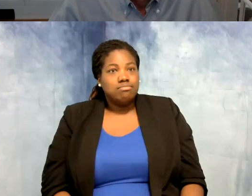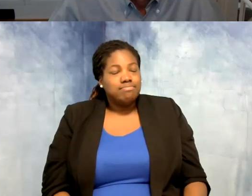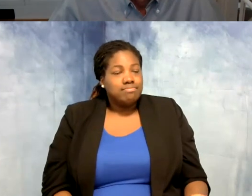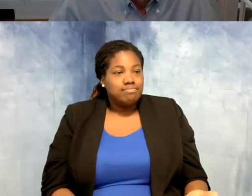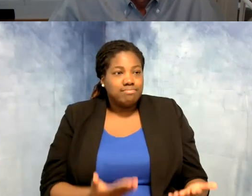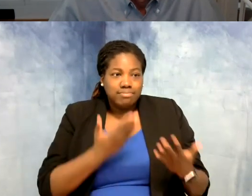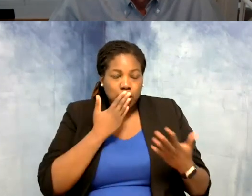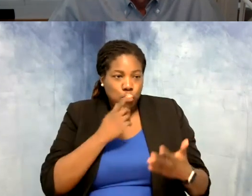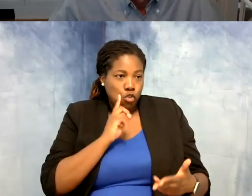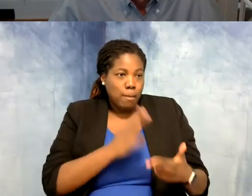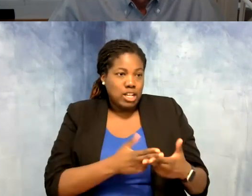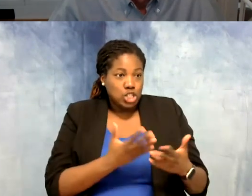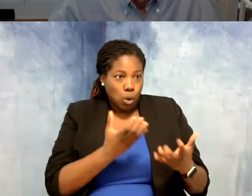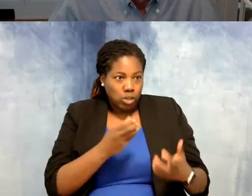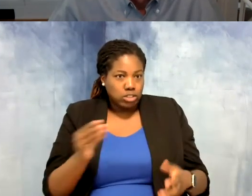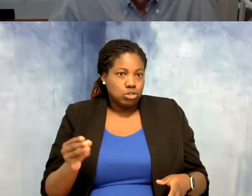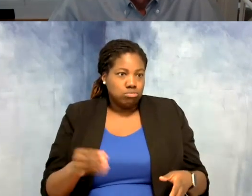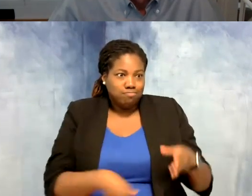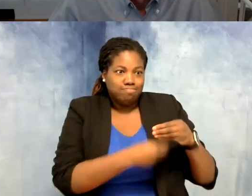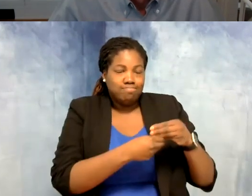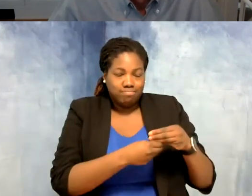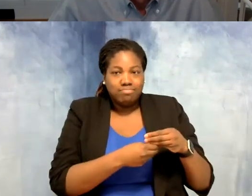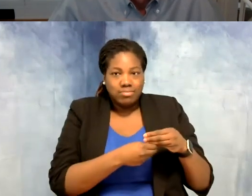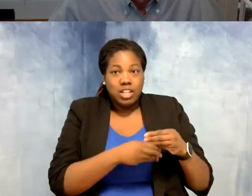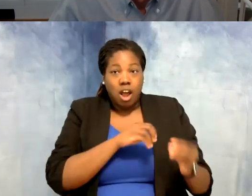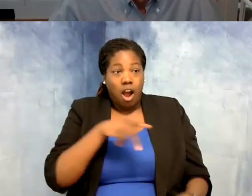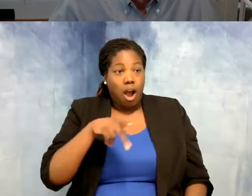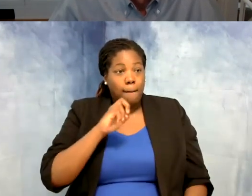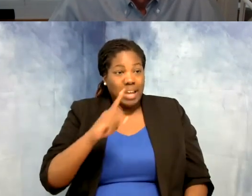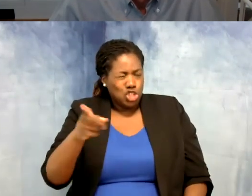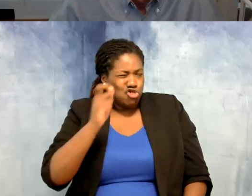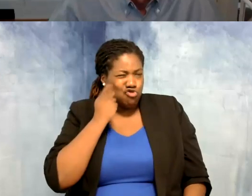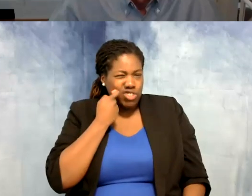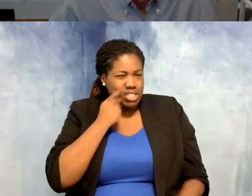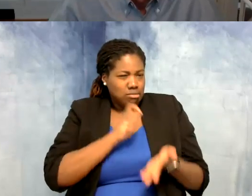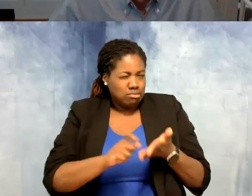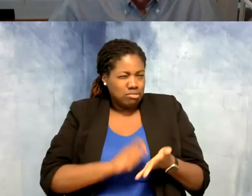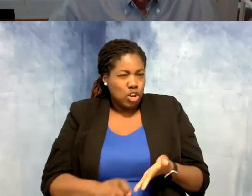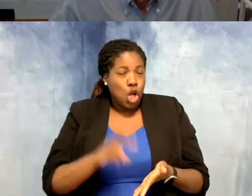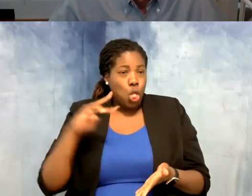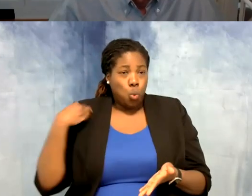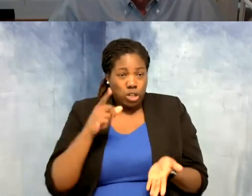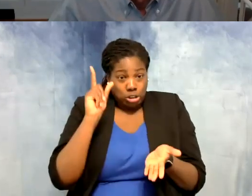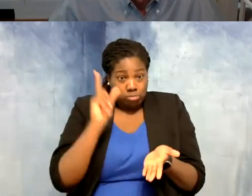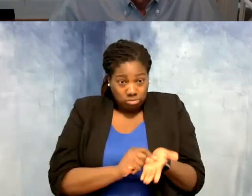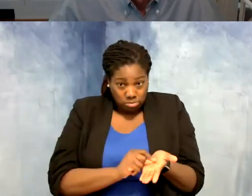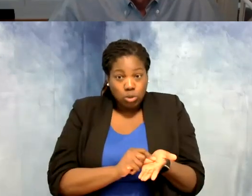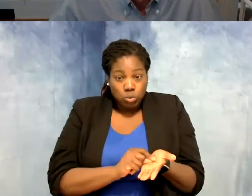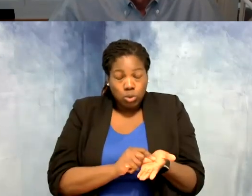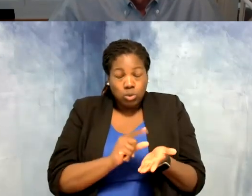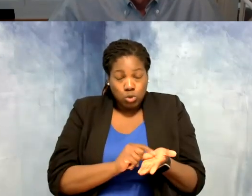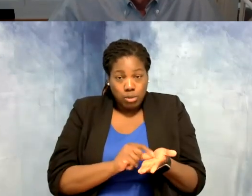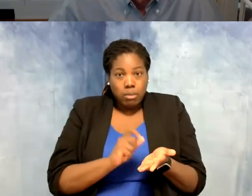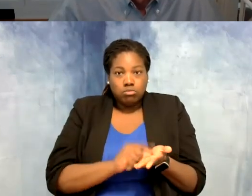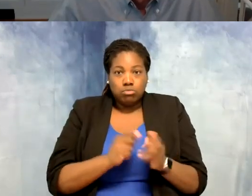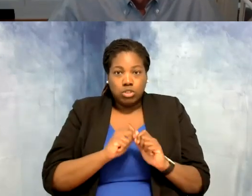mentioned that, because I wanted to give a plug to the op-ed that you wrote that the Washington Post published today on that